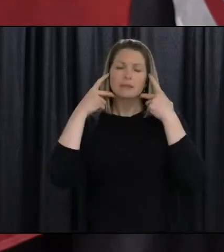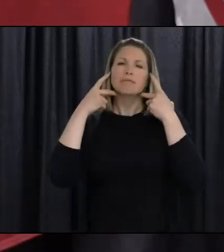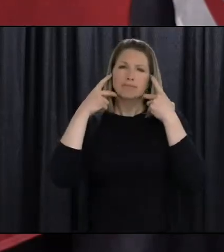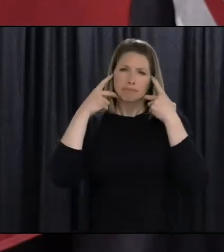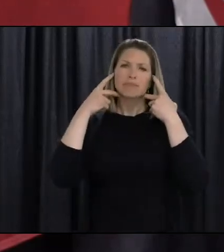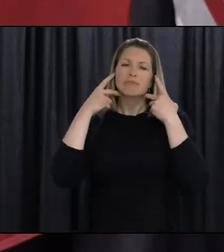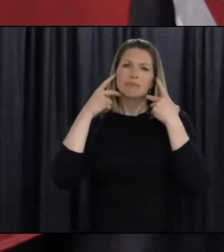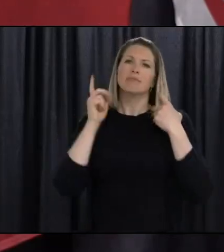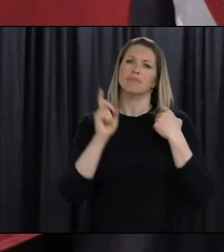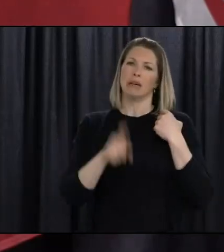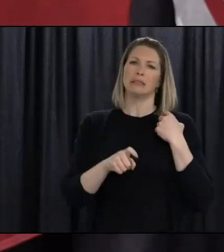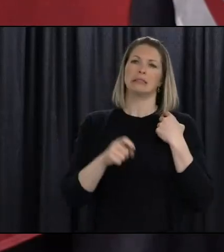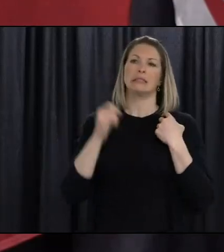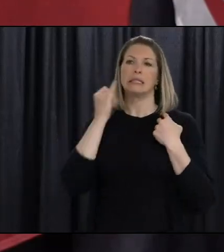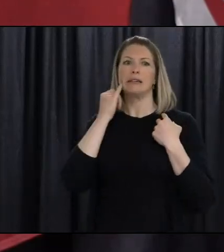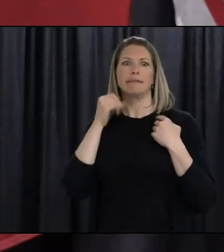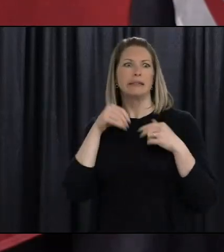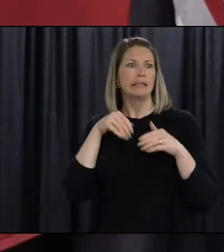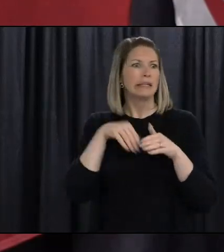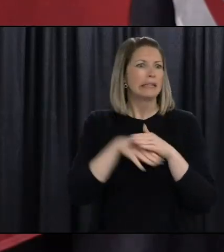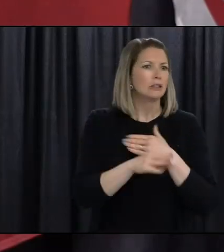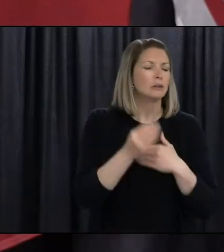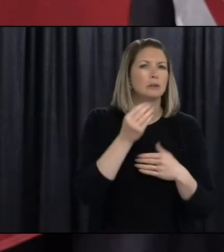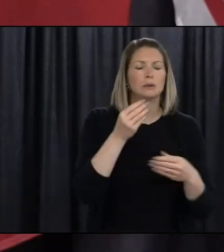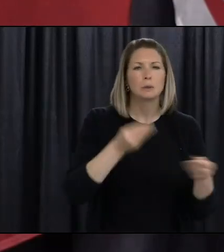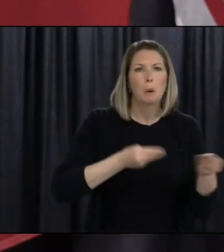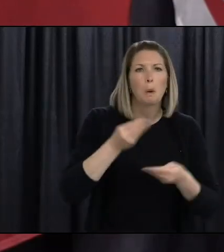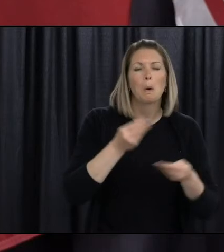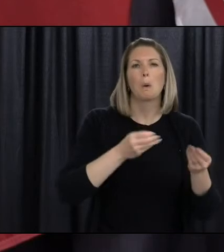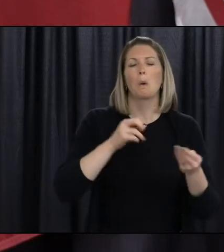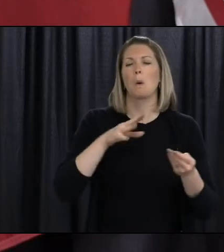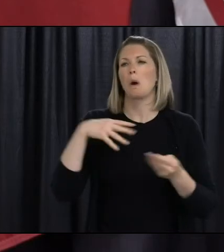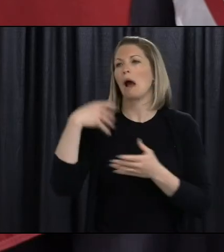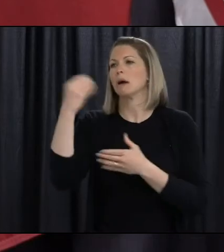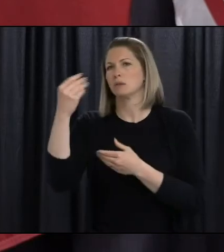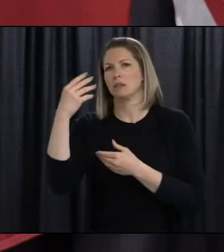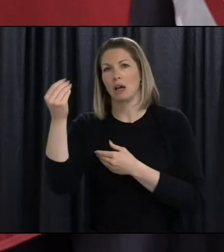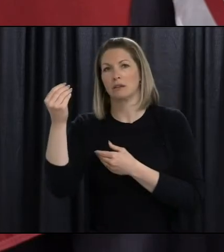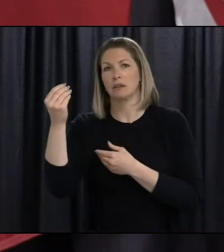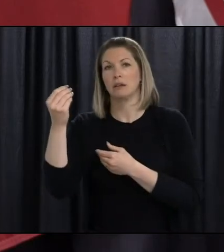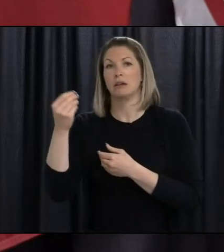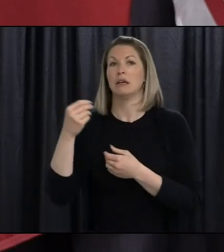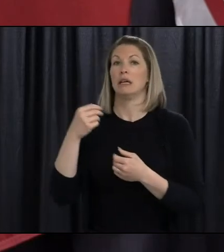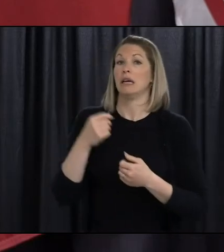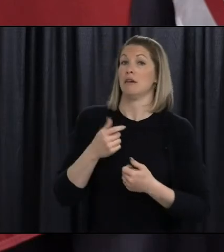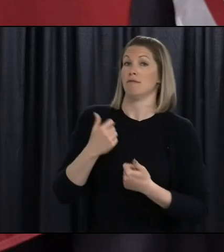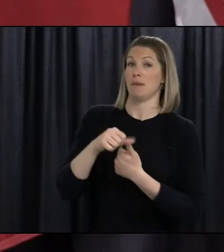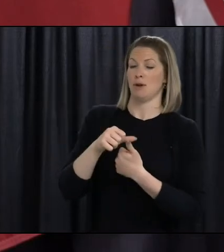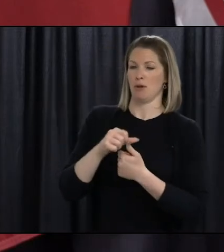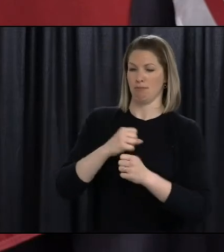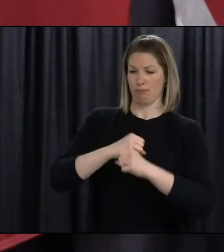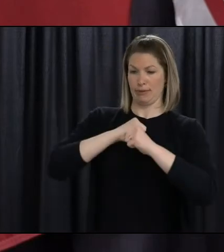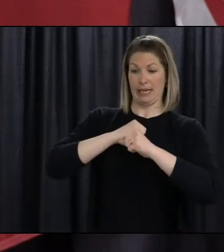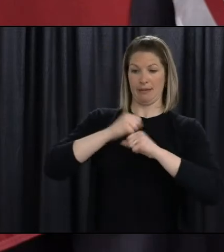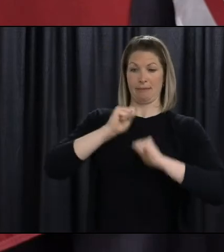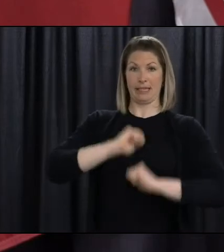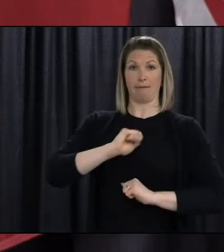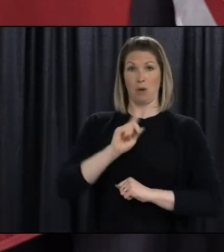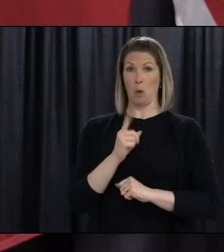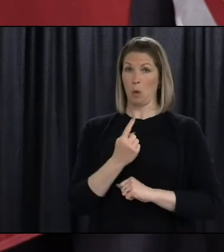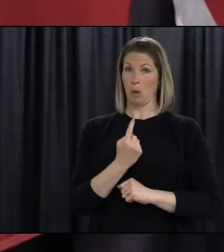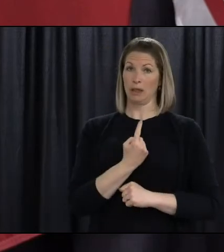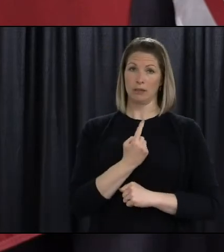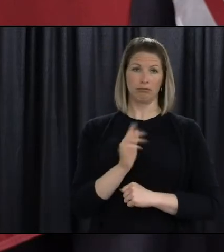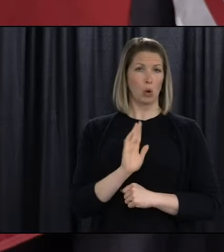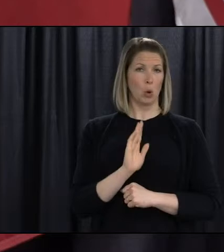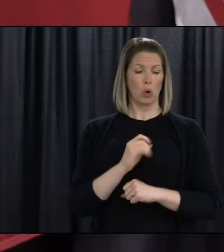especially in higher populated areas or in congested areas. Remember, it's just not about your safety, but it is about the safety of